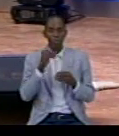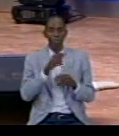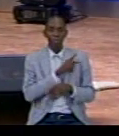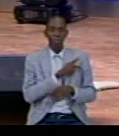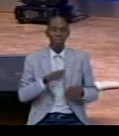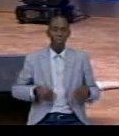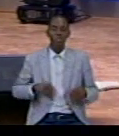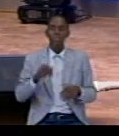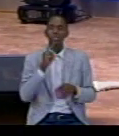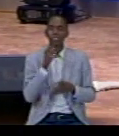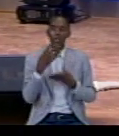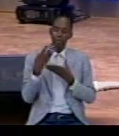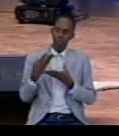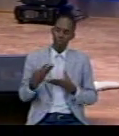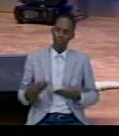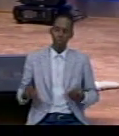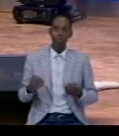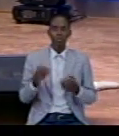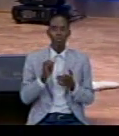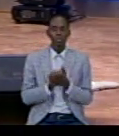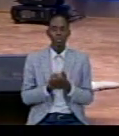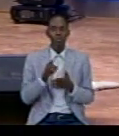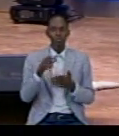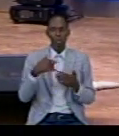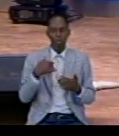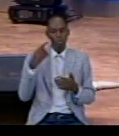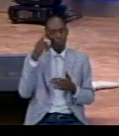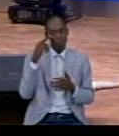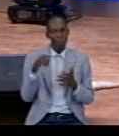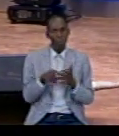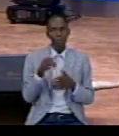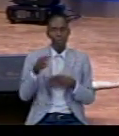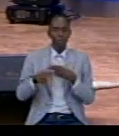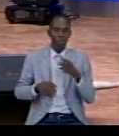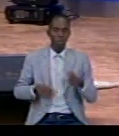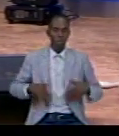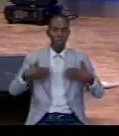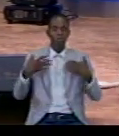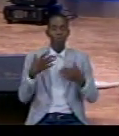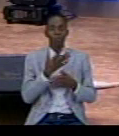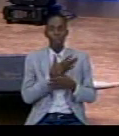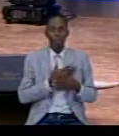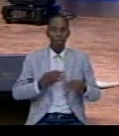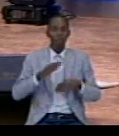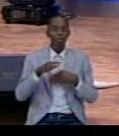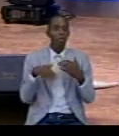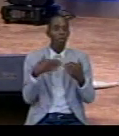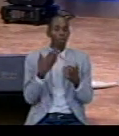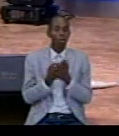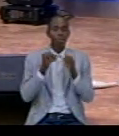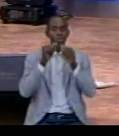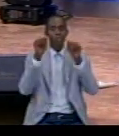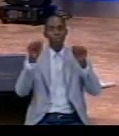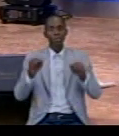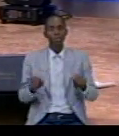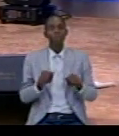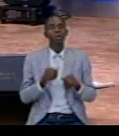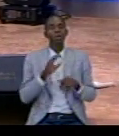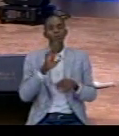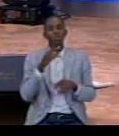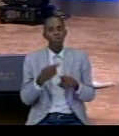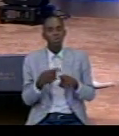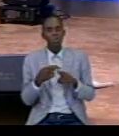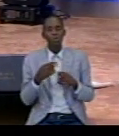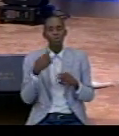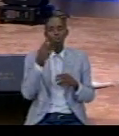the problems of this life, what way you came from, and your stature, and all, whatever, all that will not matter. I